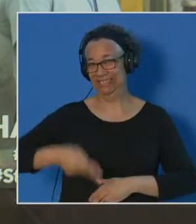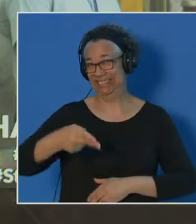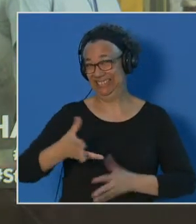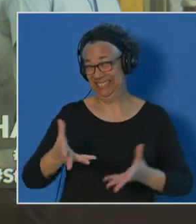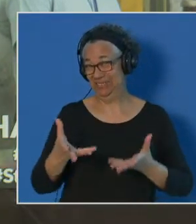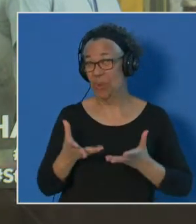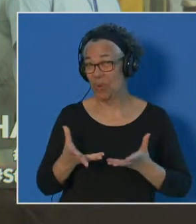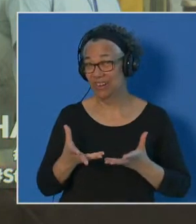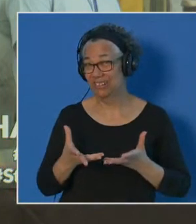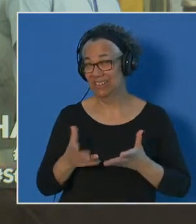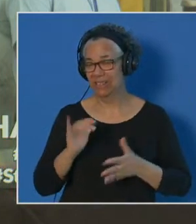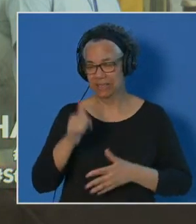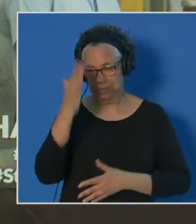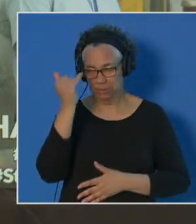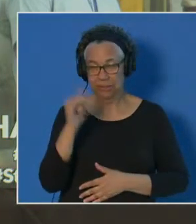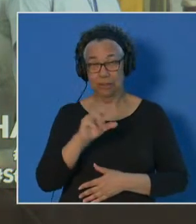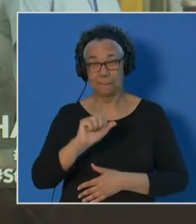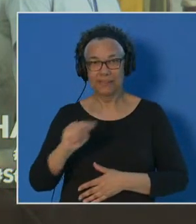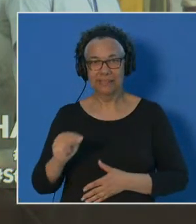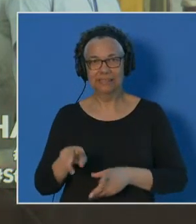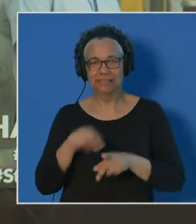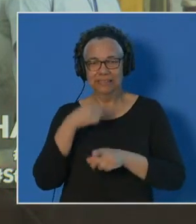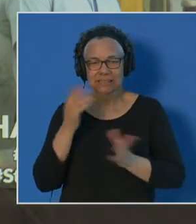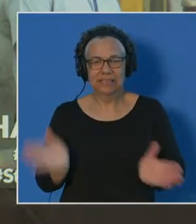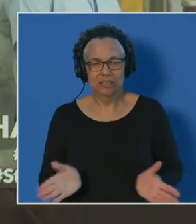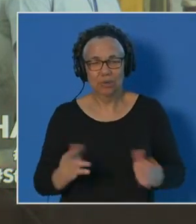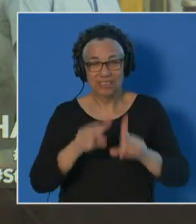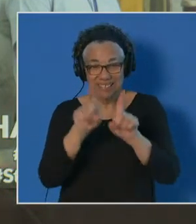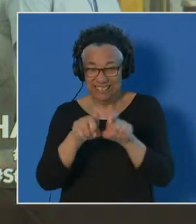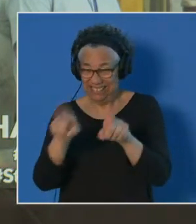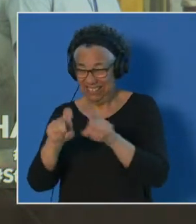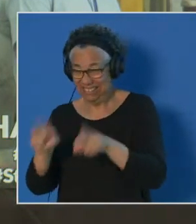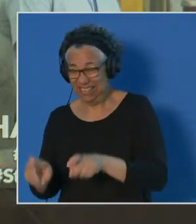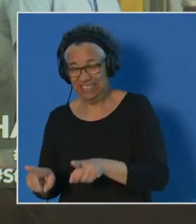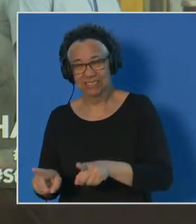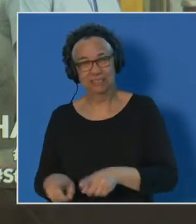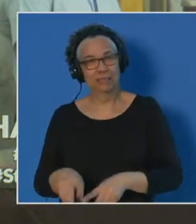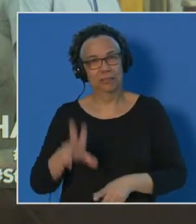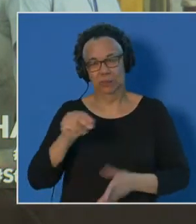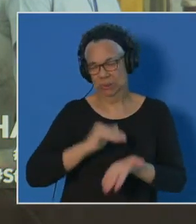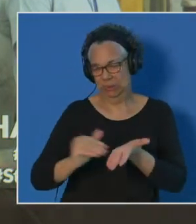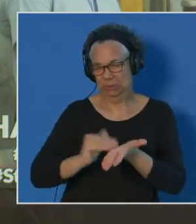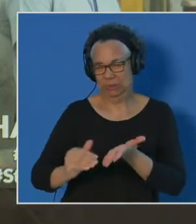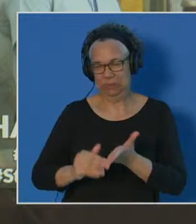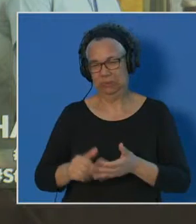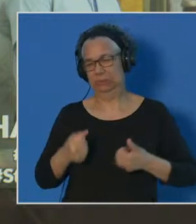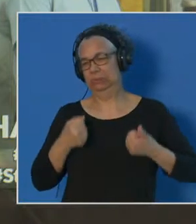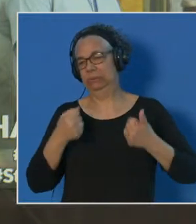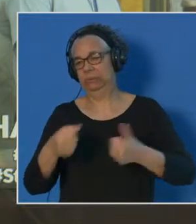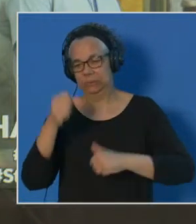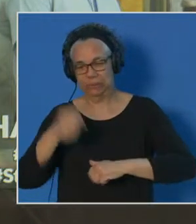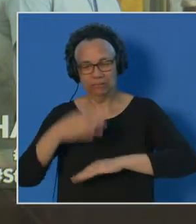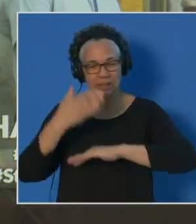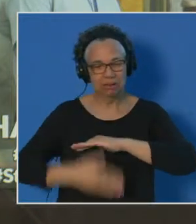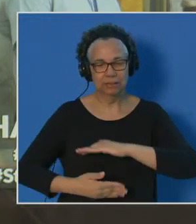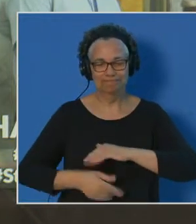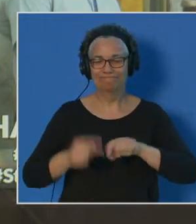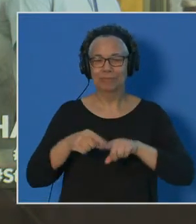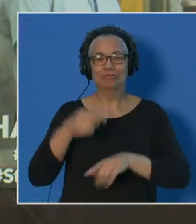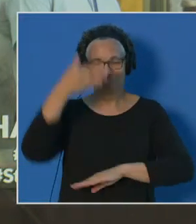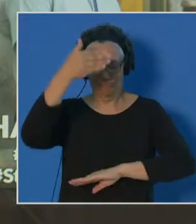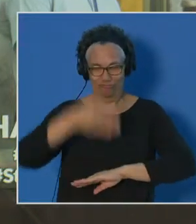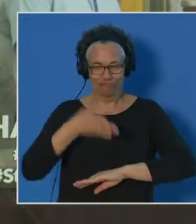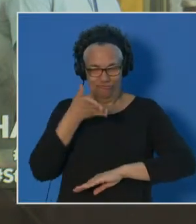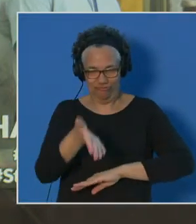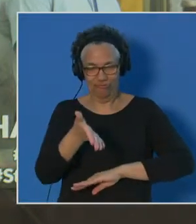rolling out, testing throughout the country, so it can no longer be an excuse about, driving all the way to the south side. It'll be right there in front of you and